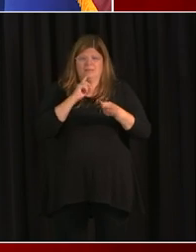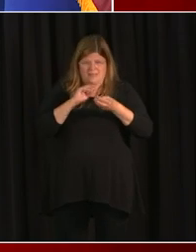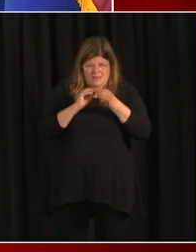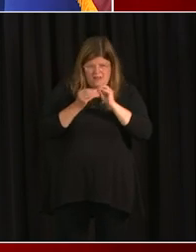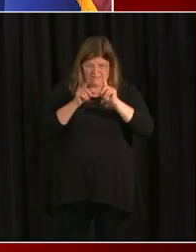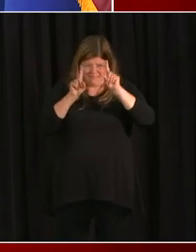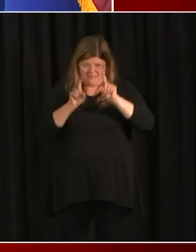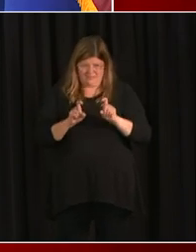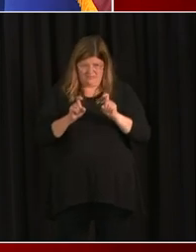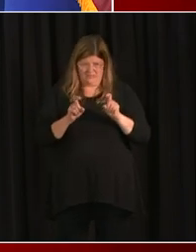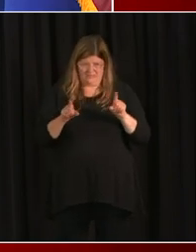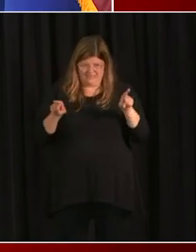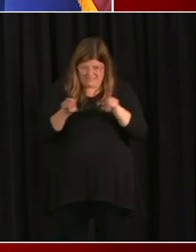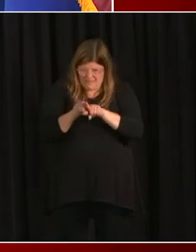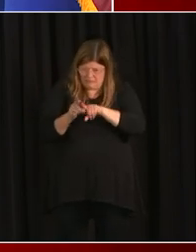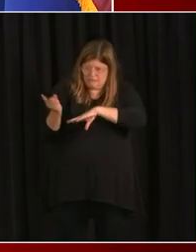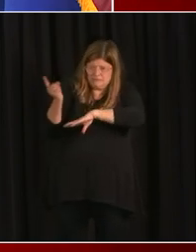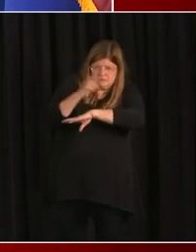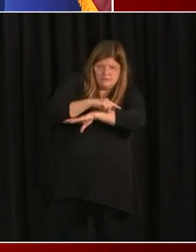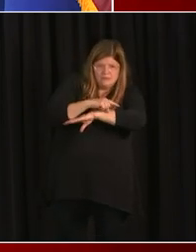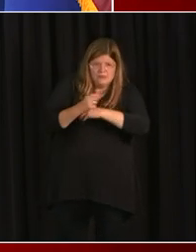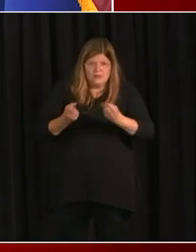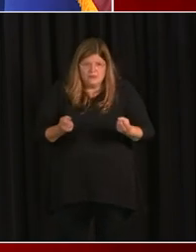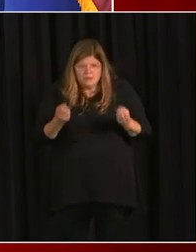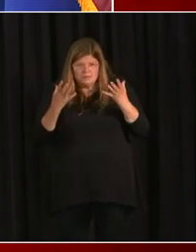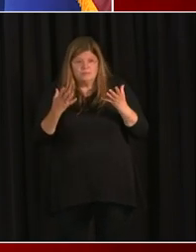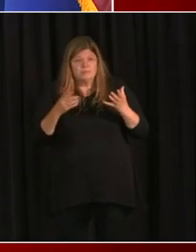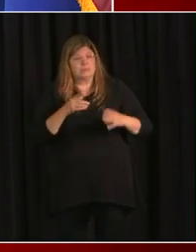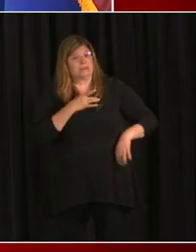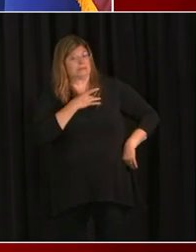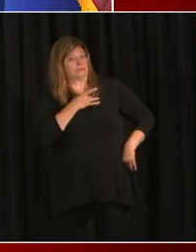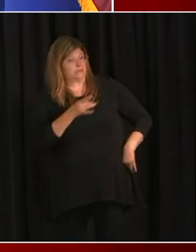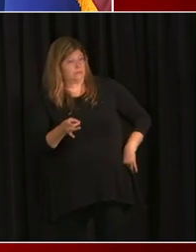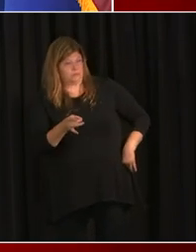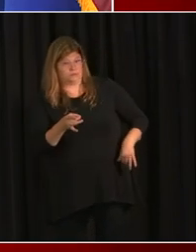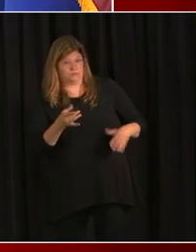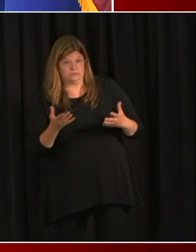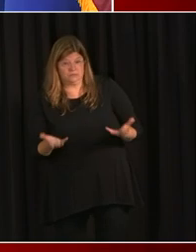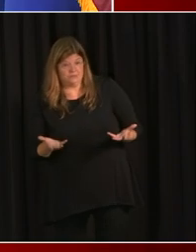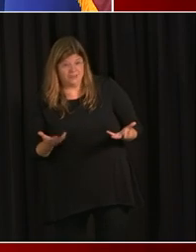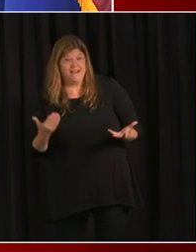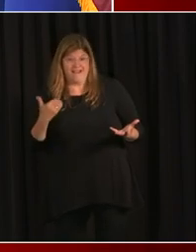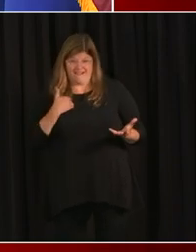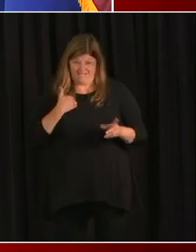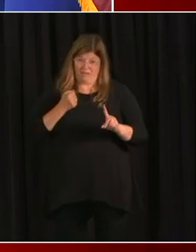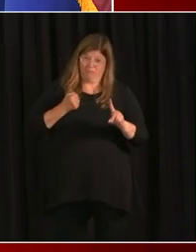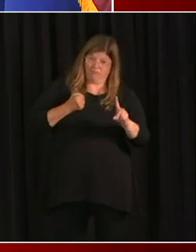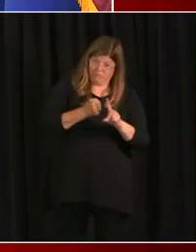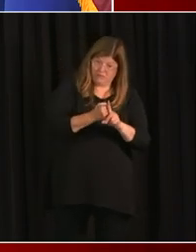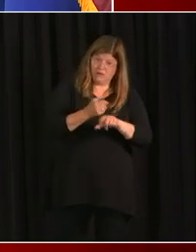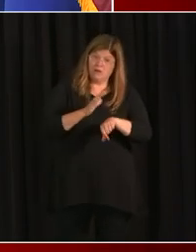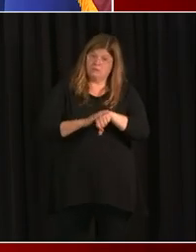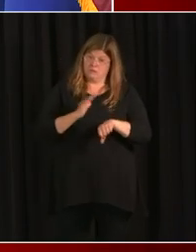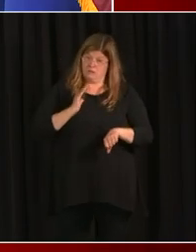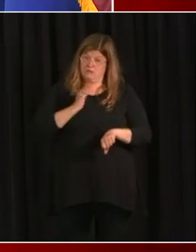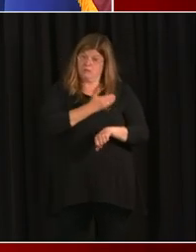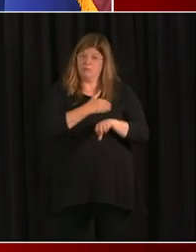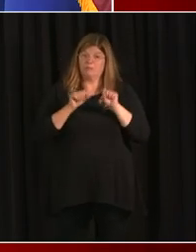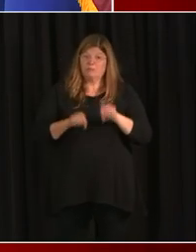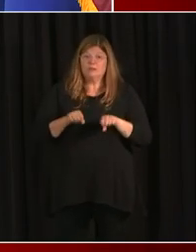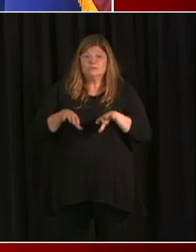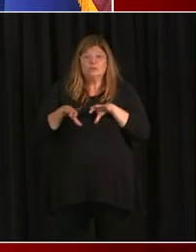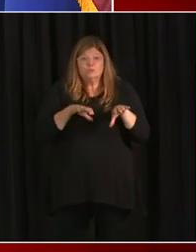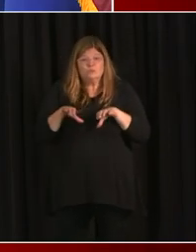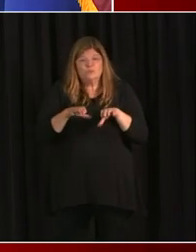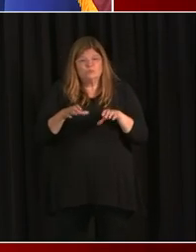that particular day. What is interesting is that it does have an impact on our ability to do some of our